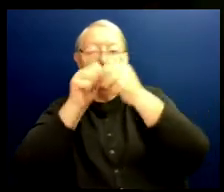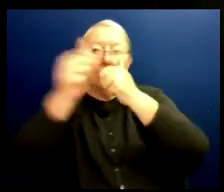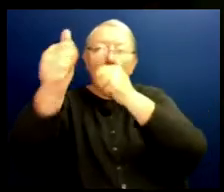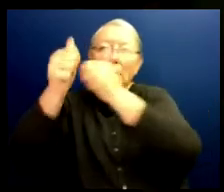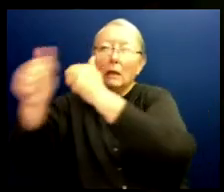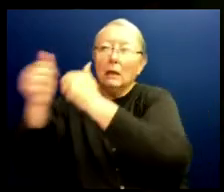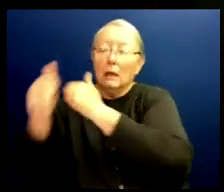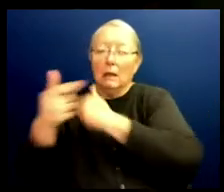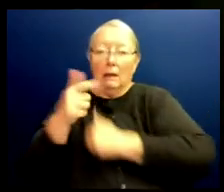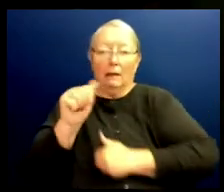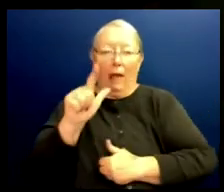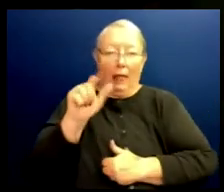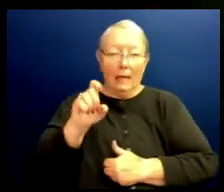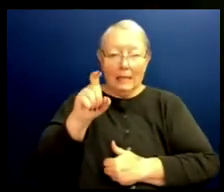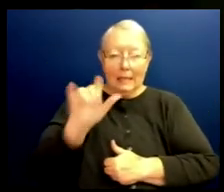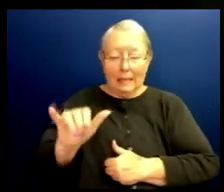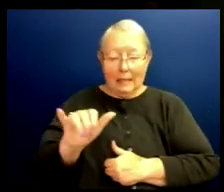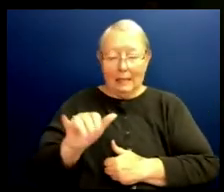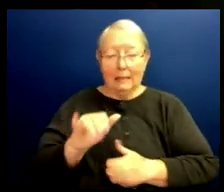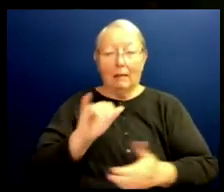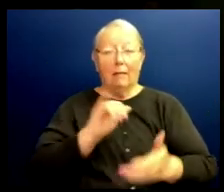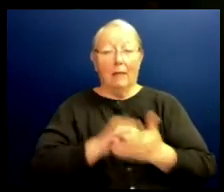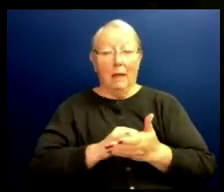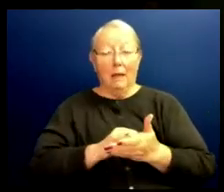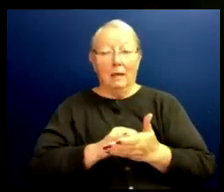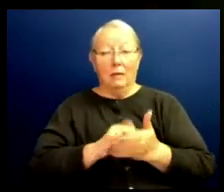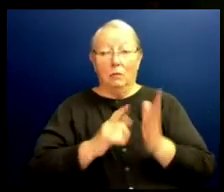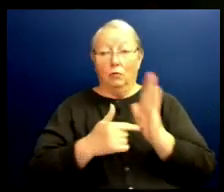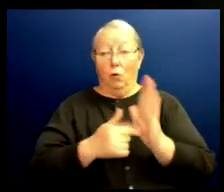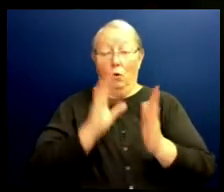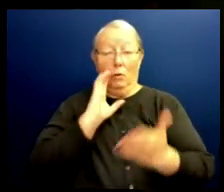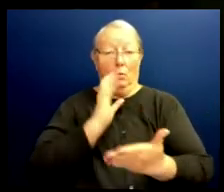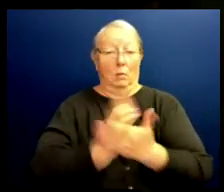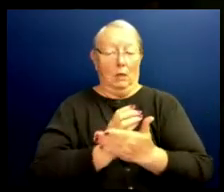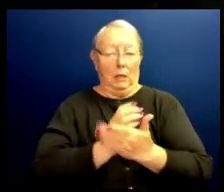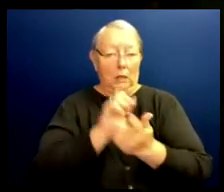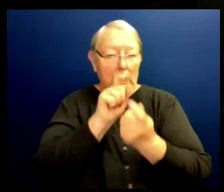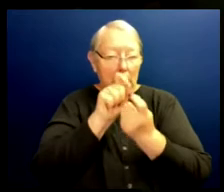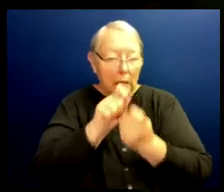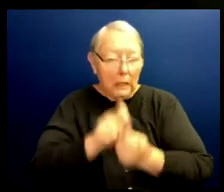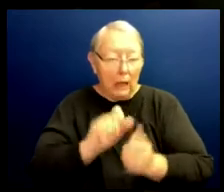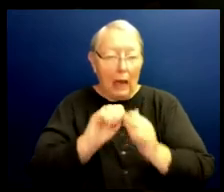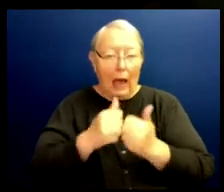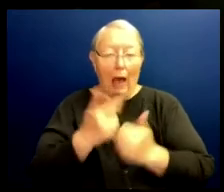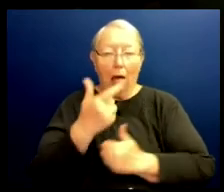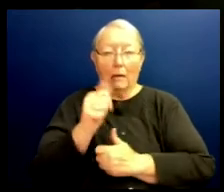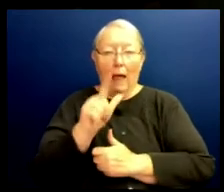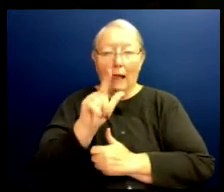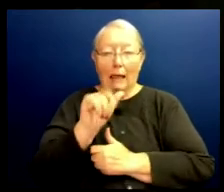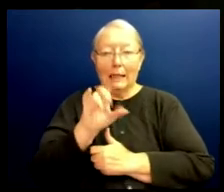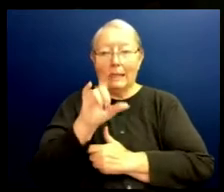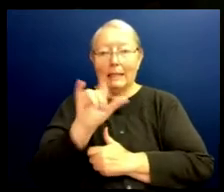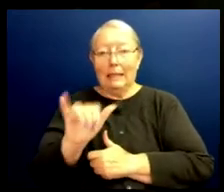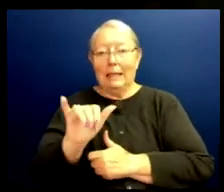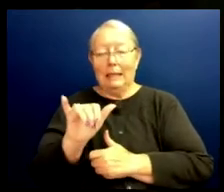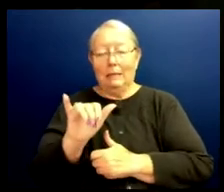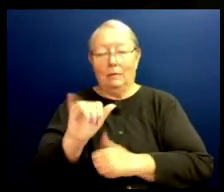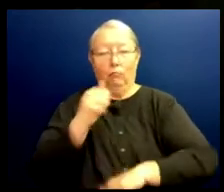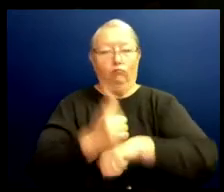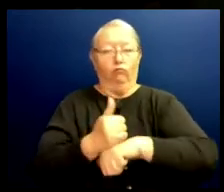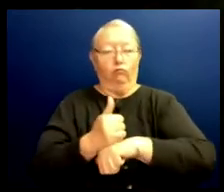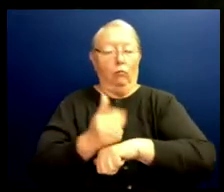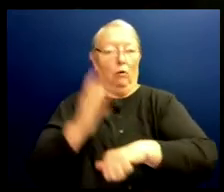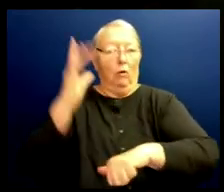Deep Field, a landmark image showing in remarkable detail the structure of galaxies in the early universe. For his leadership